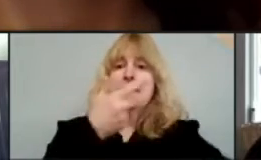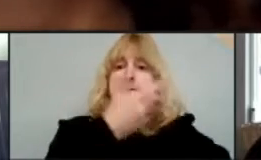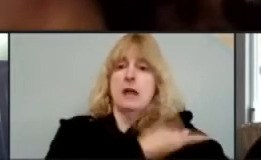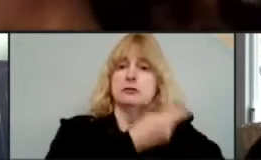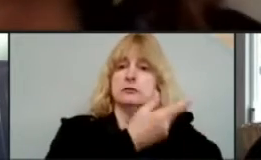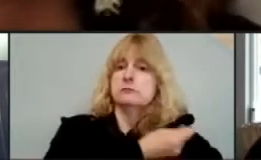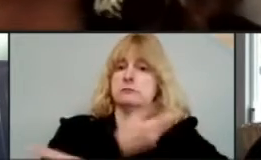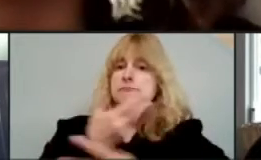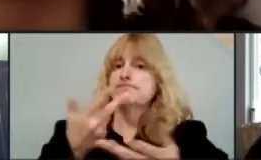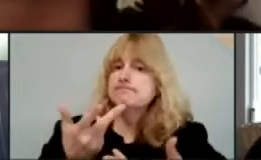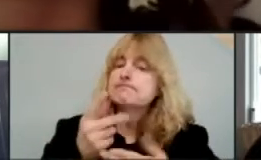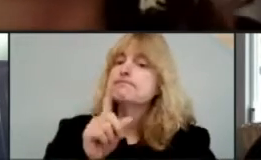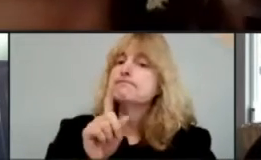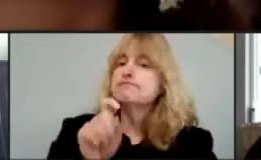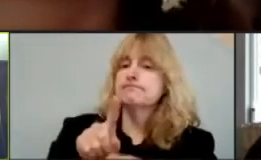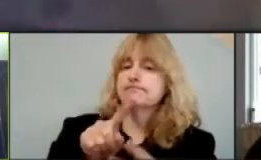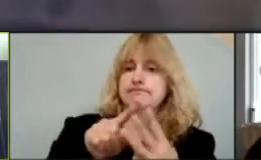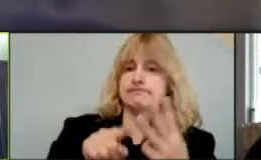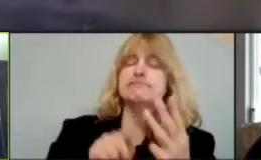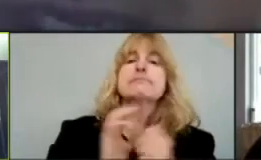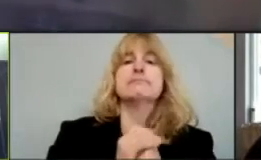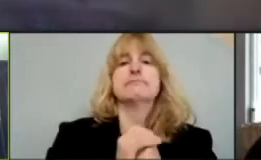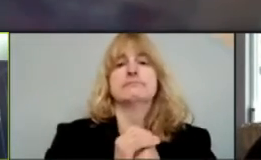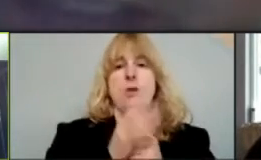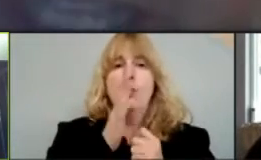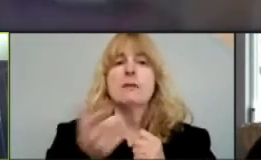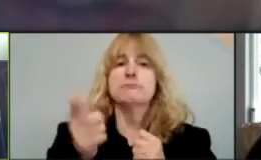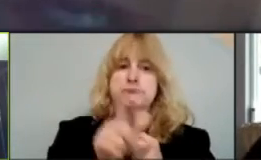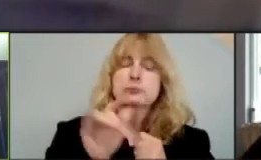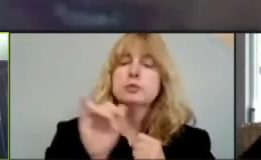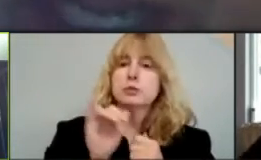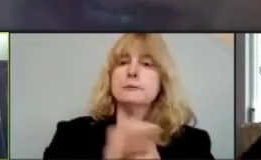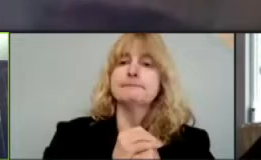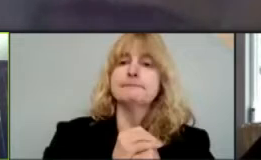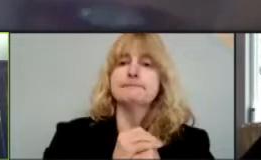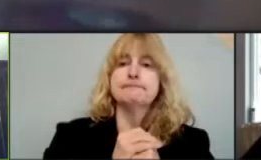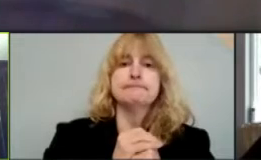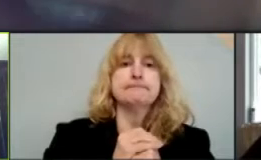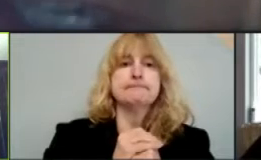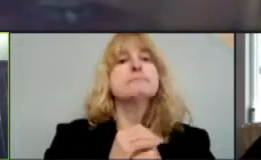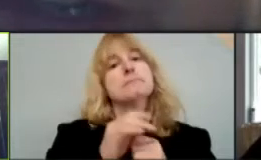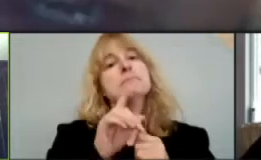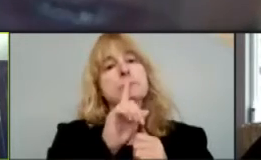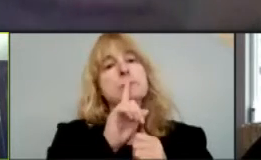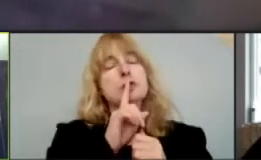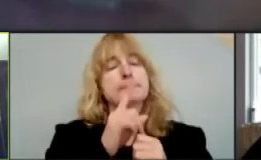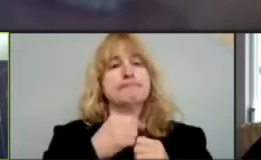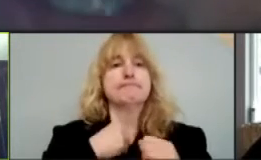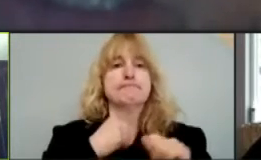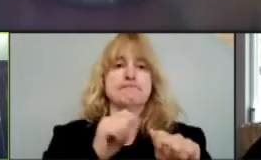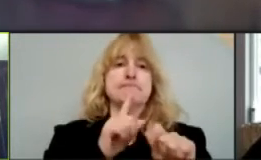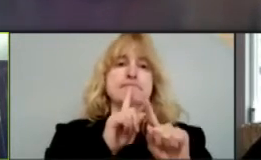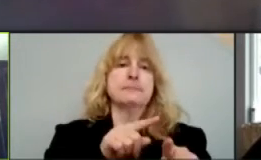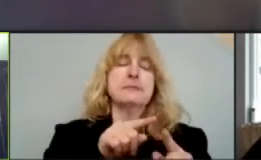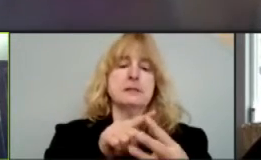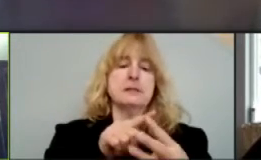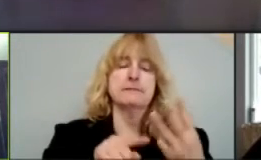Dr. Vedi? Sure. So as you know, and hopefully those that are